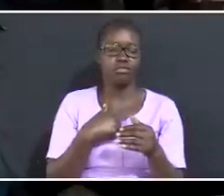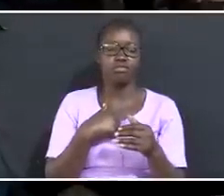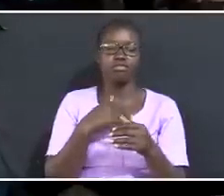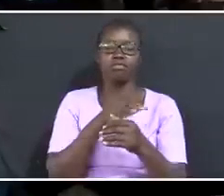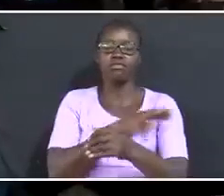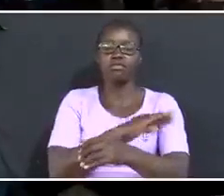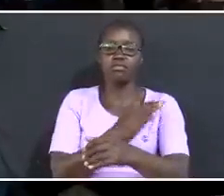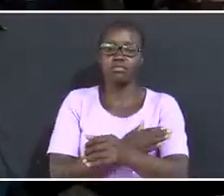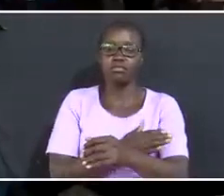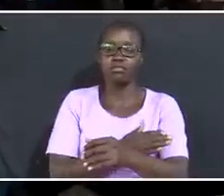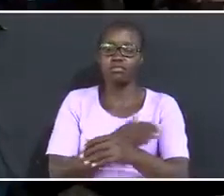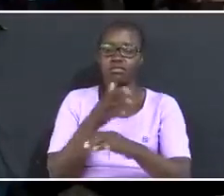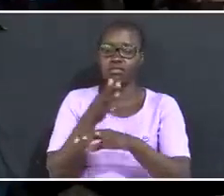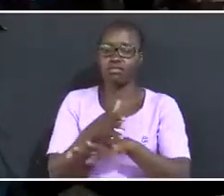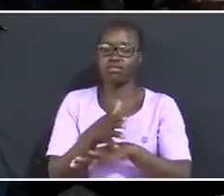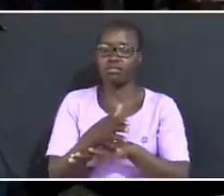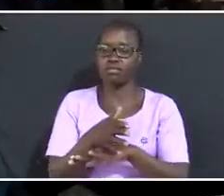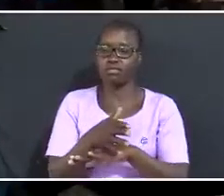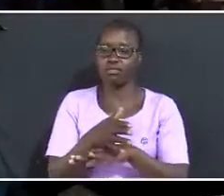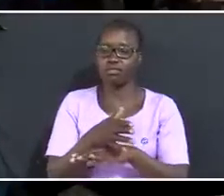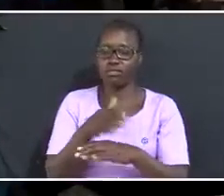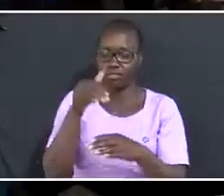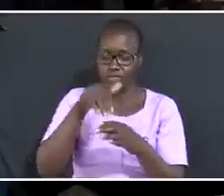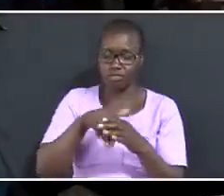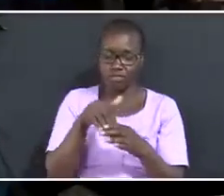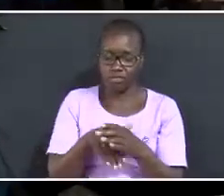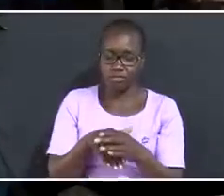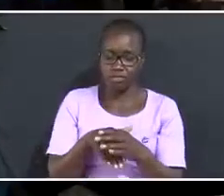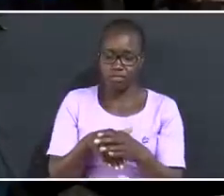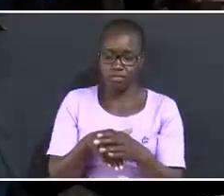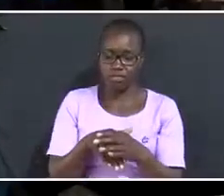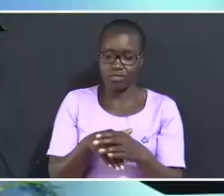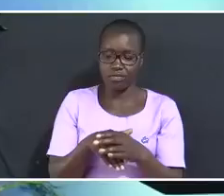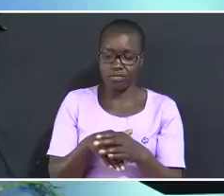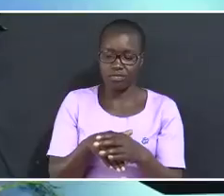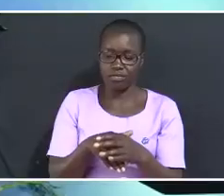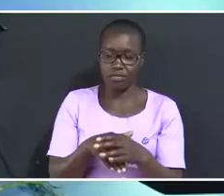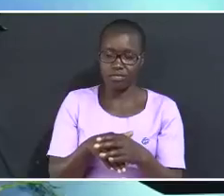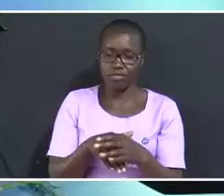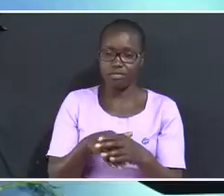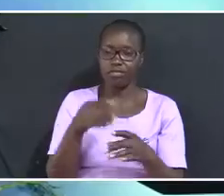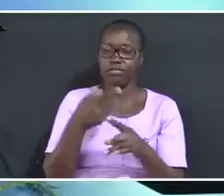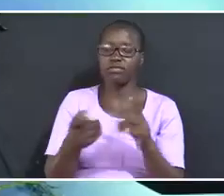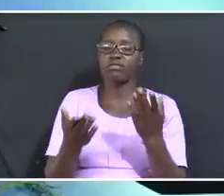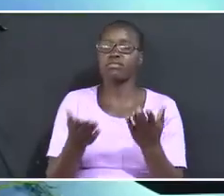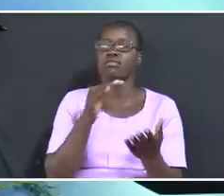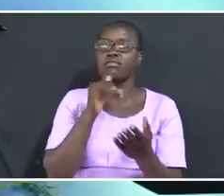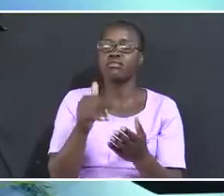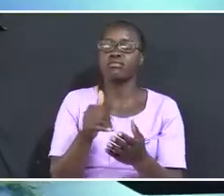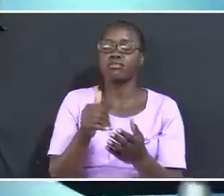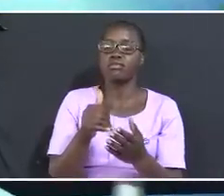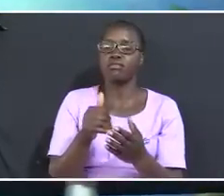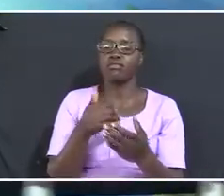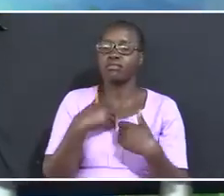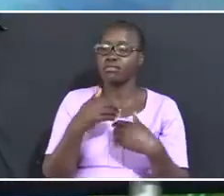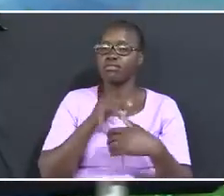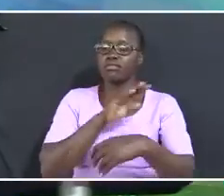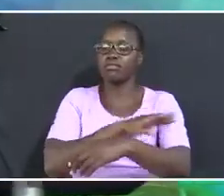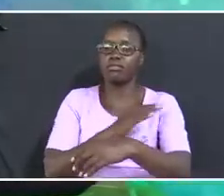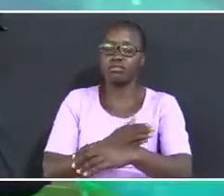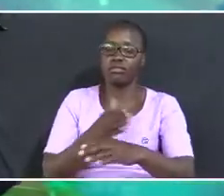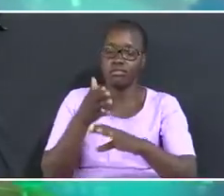power over the internal, but may not necessarily have power